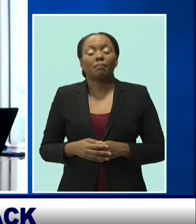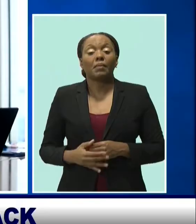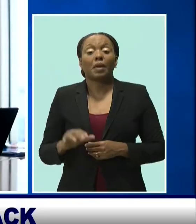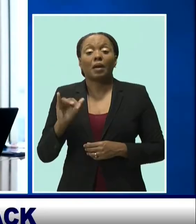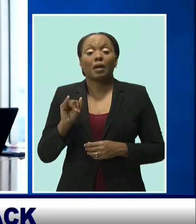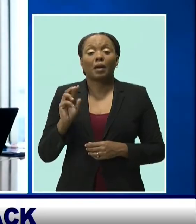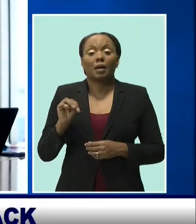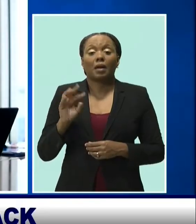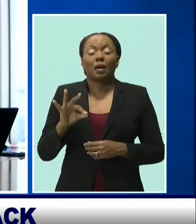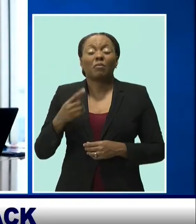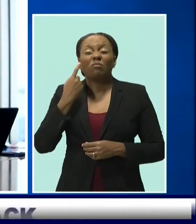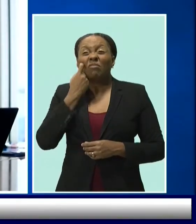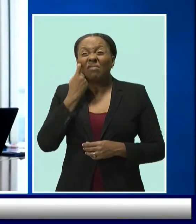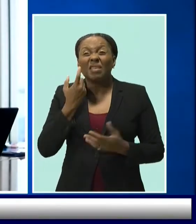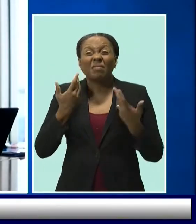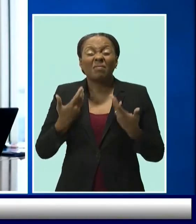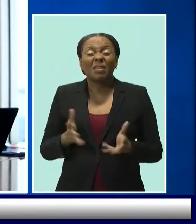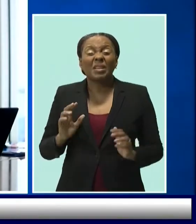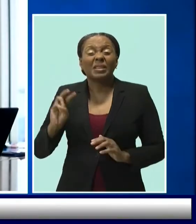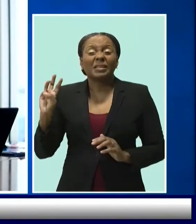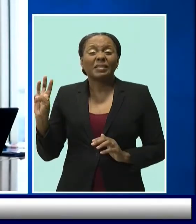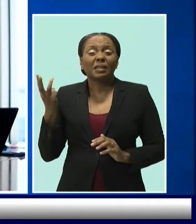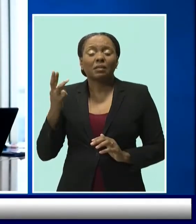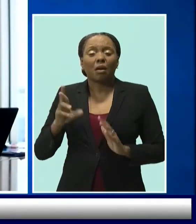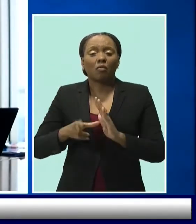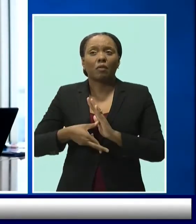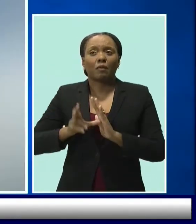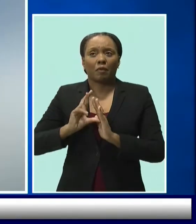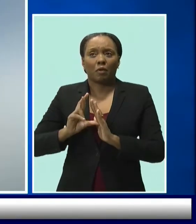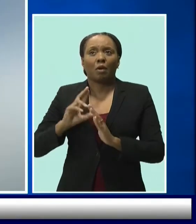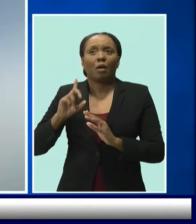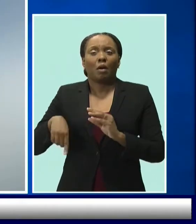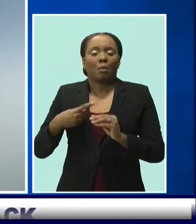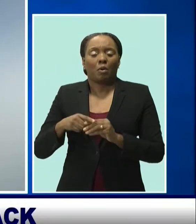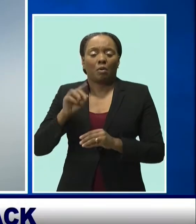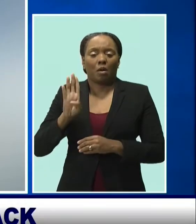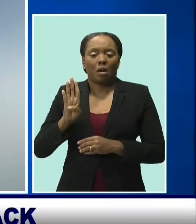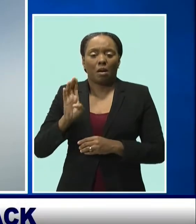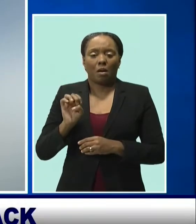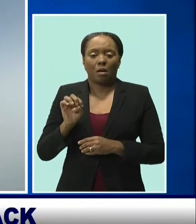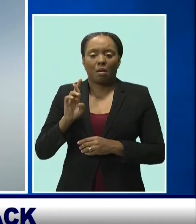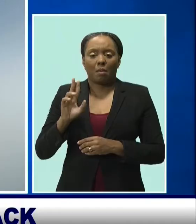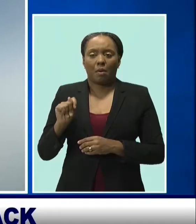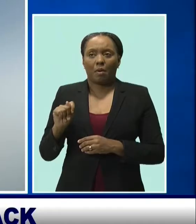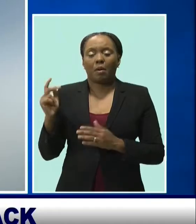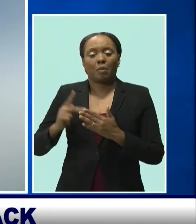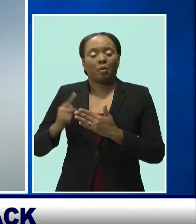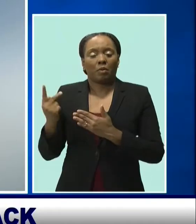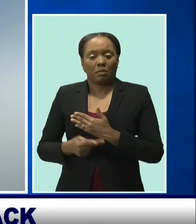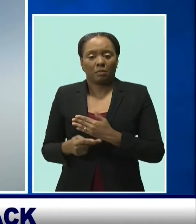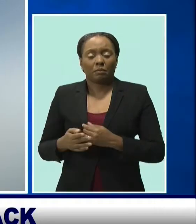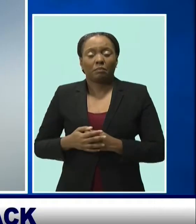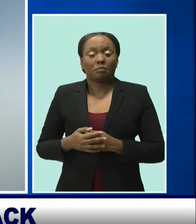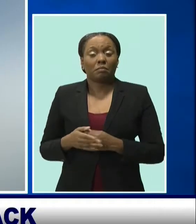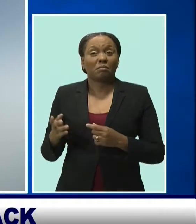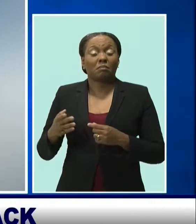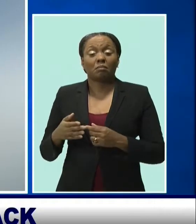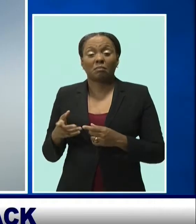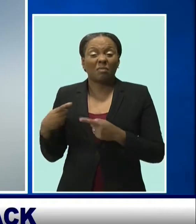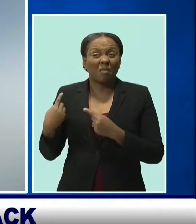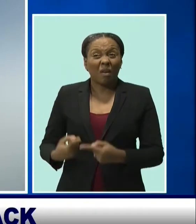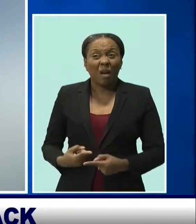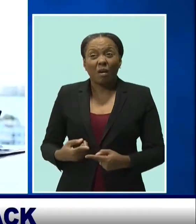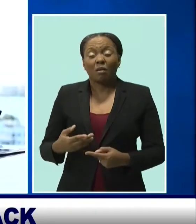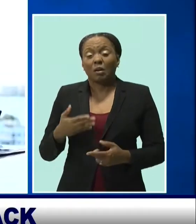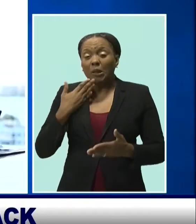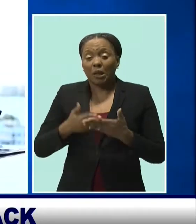and Article 4 review of our work program. The general conclusion is that we've made good progress basically under the